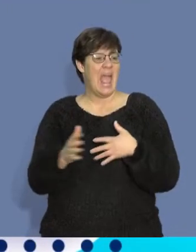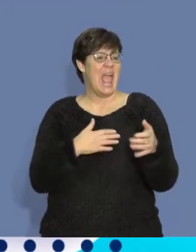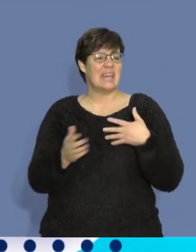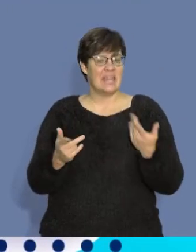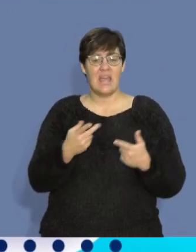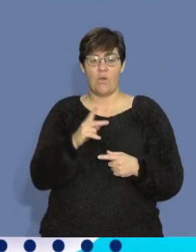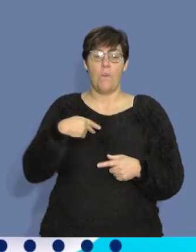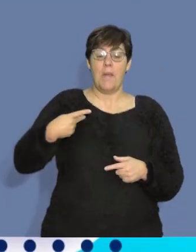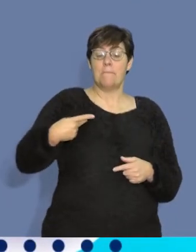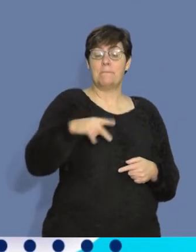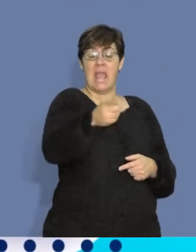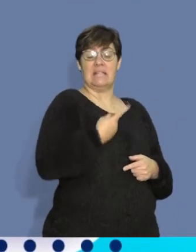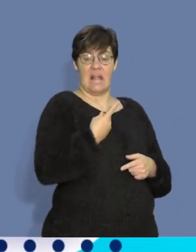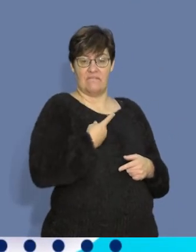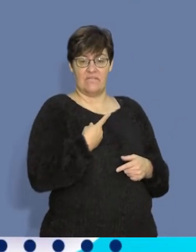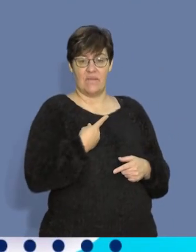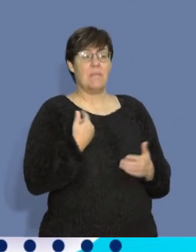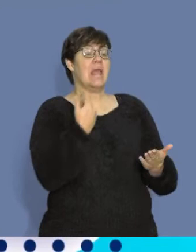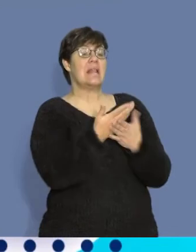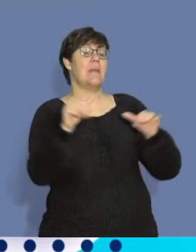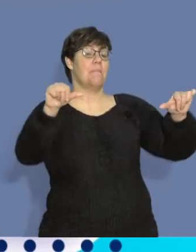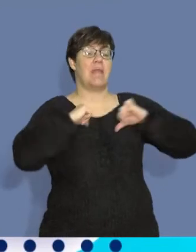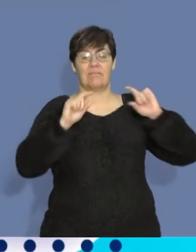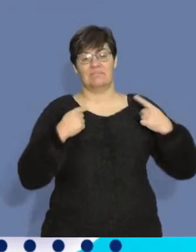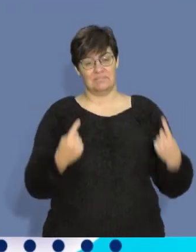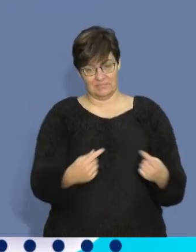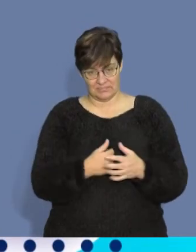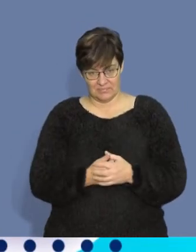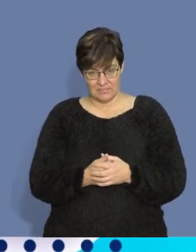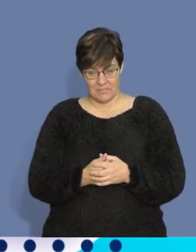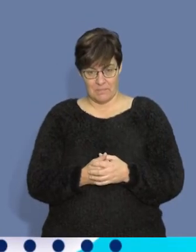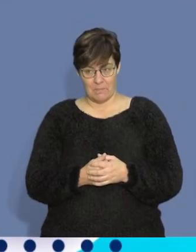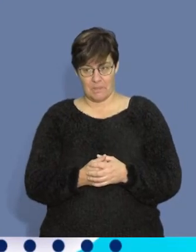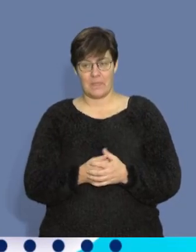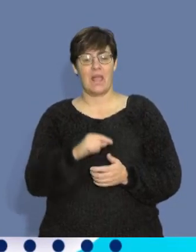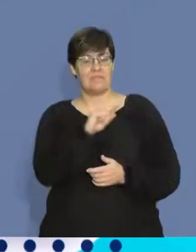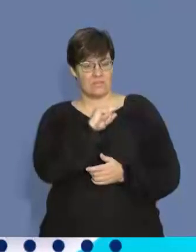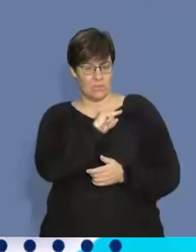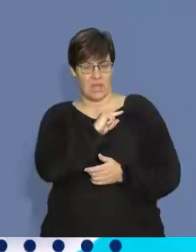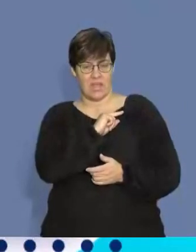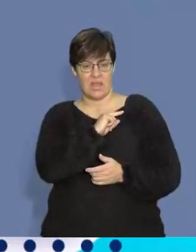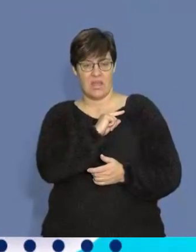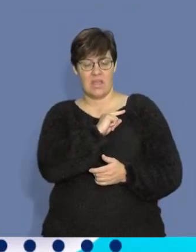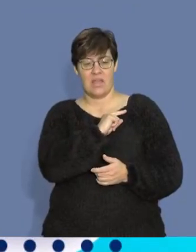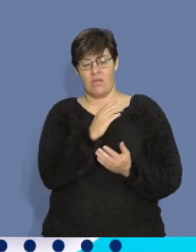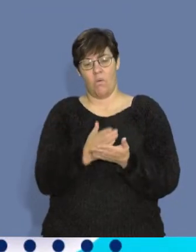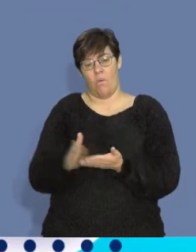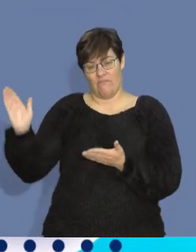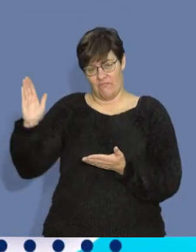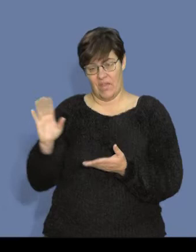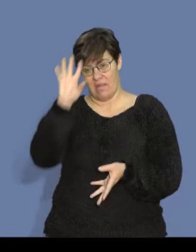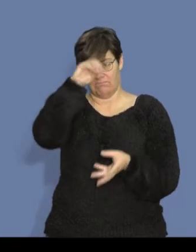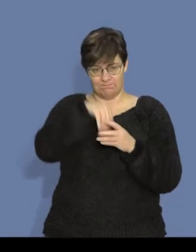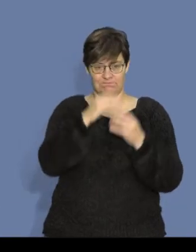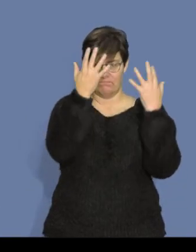any vendor, even if you pay for refreshments, you can't claim back the VAT on it. Therefore, it is excluded